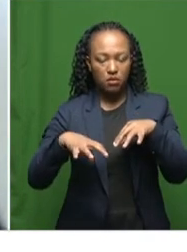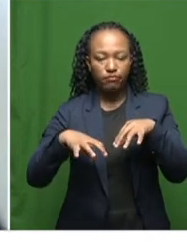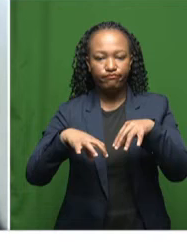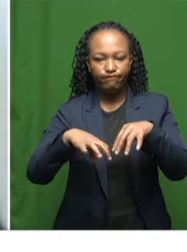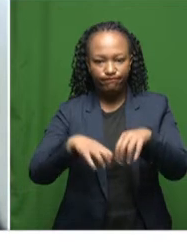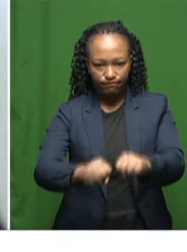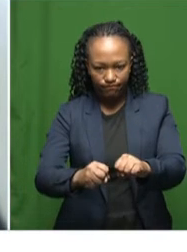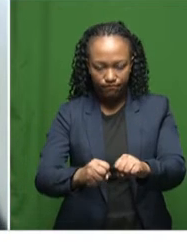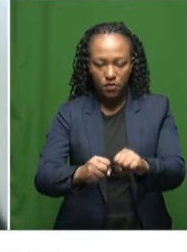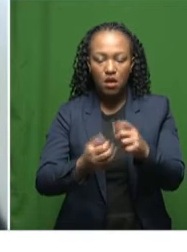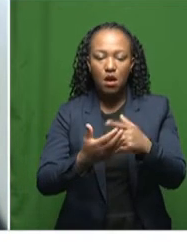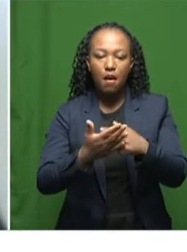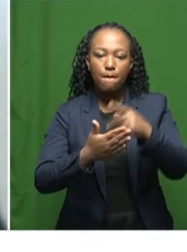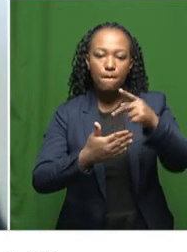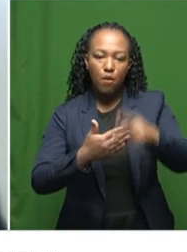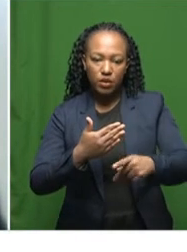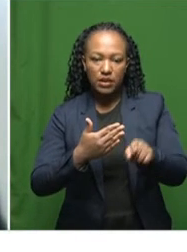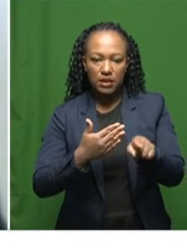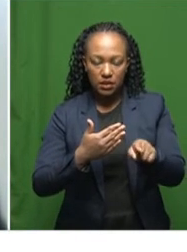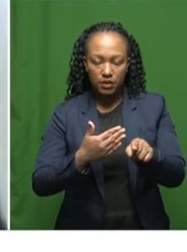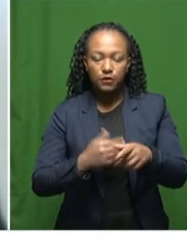project, we then